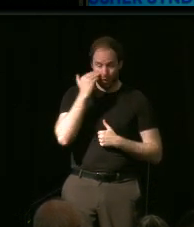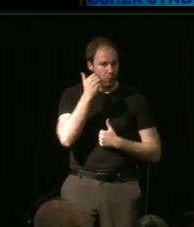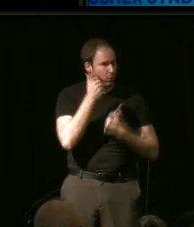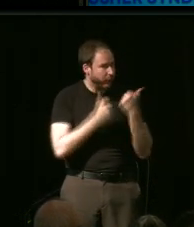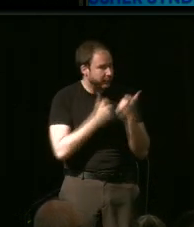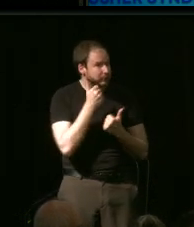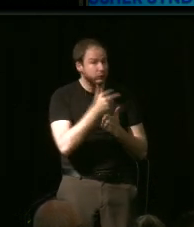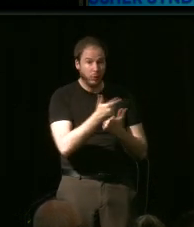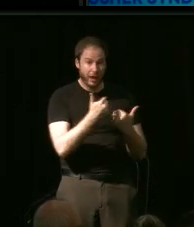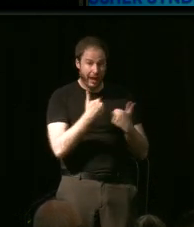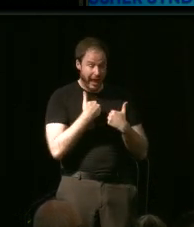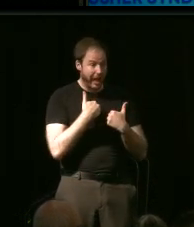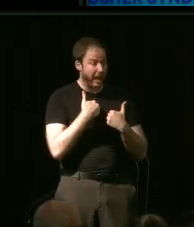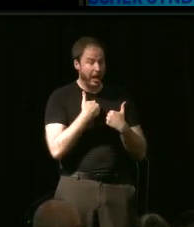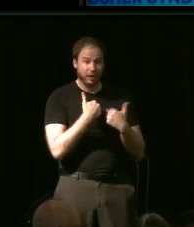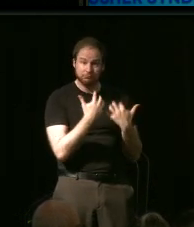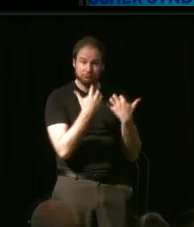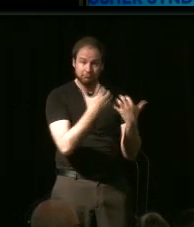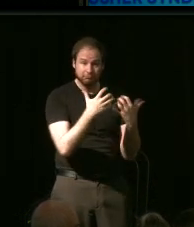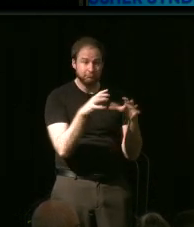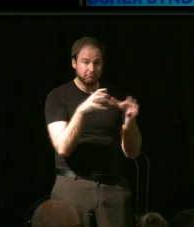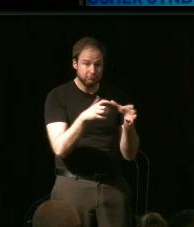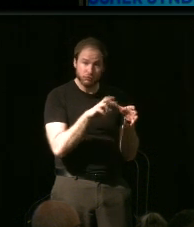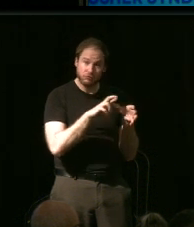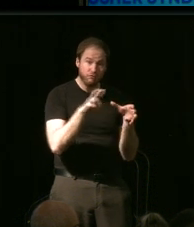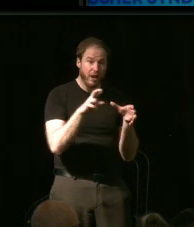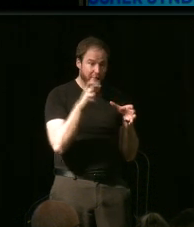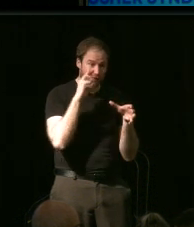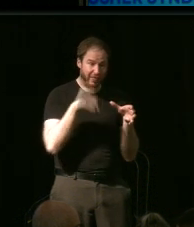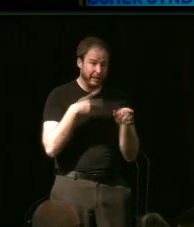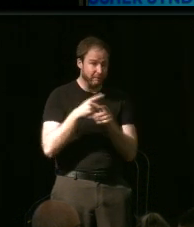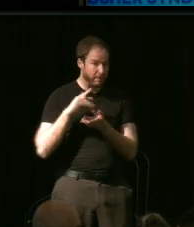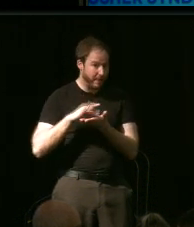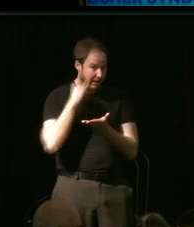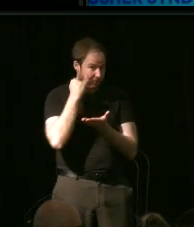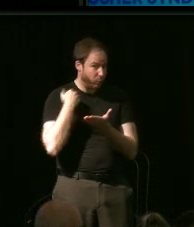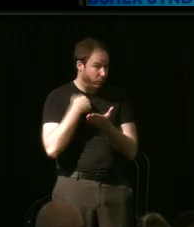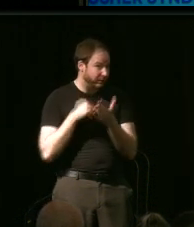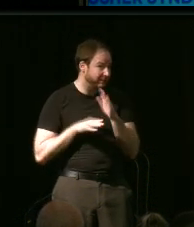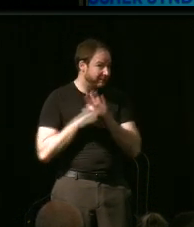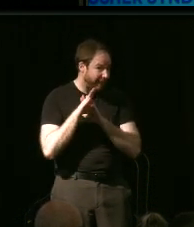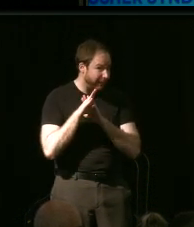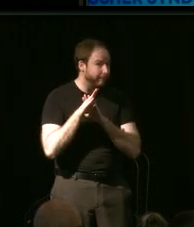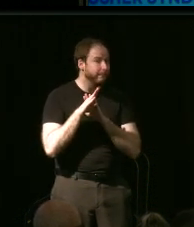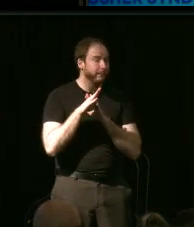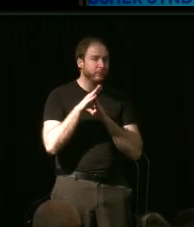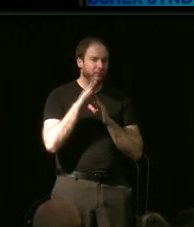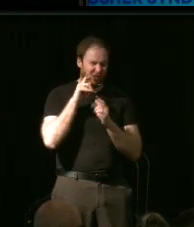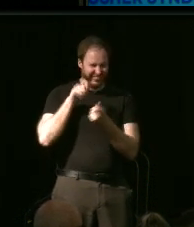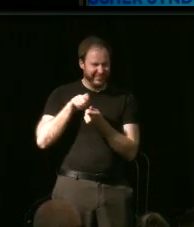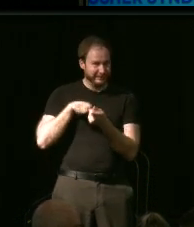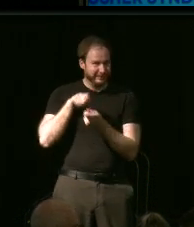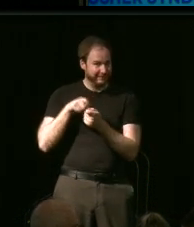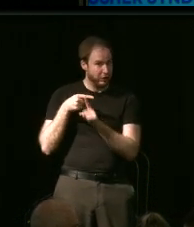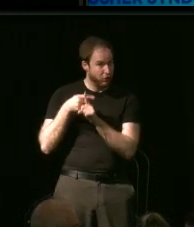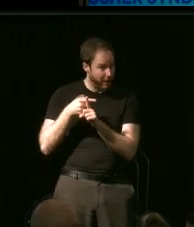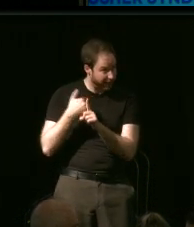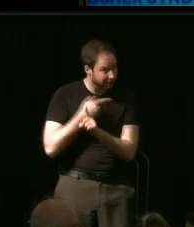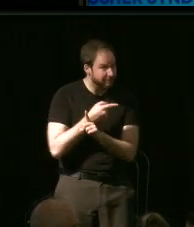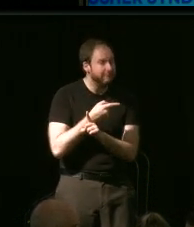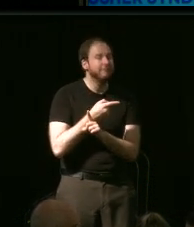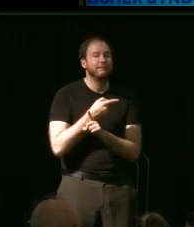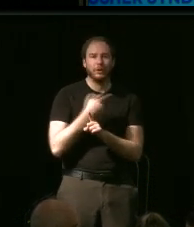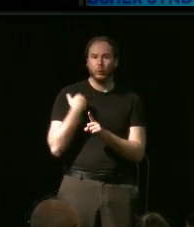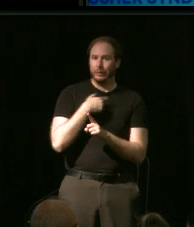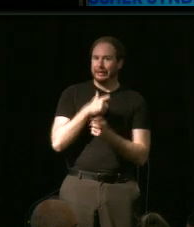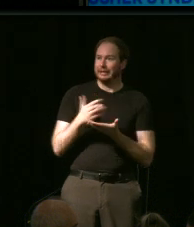an engaged, ready patient population with genetic variants in this particular gene?